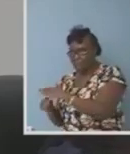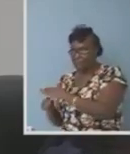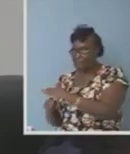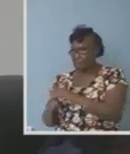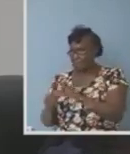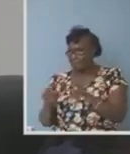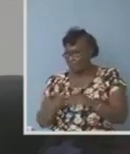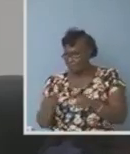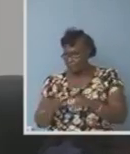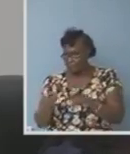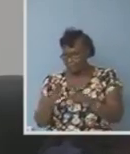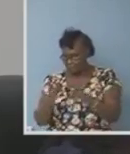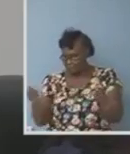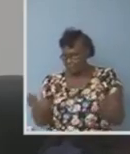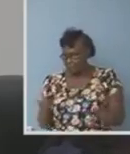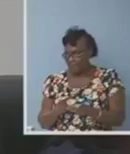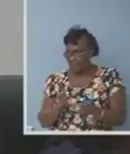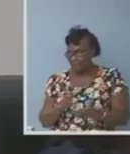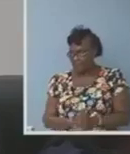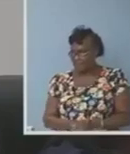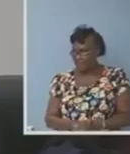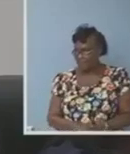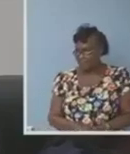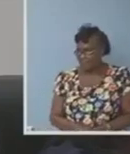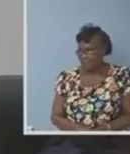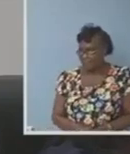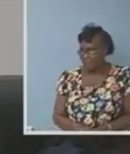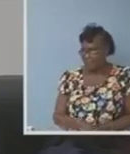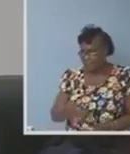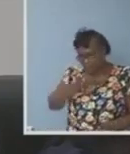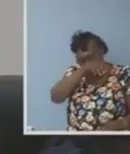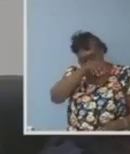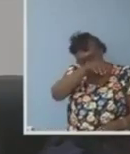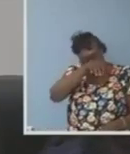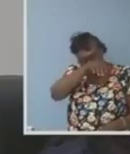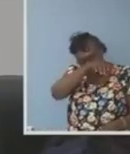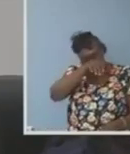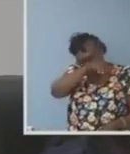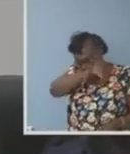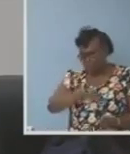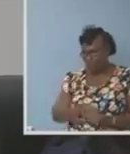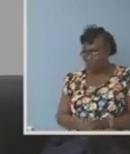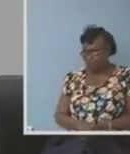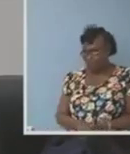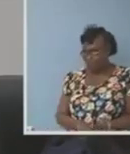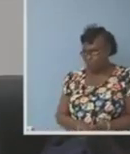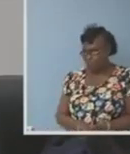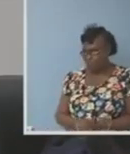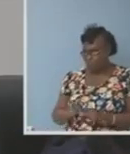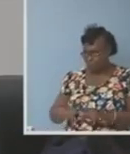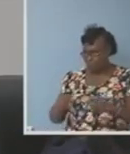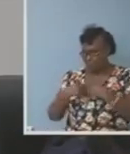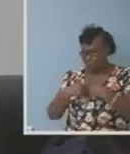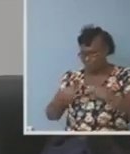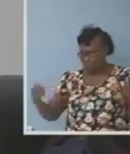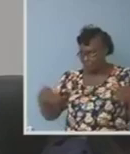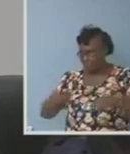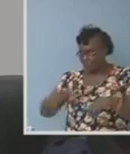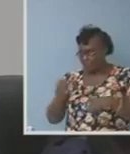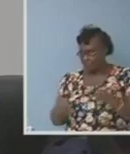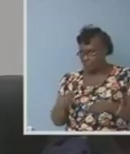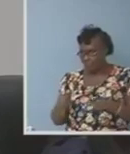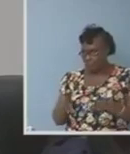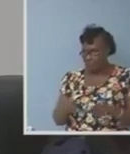manner. So the accident and emergency department does have adequate space to keep persons separate from the rest of the patients